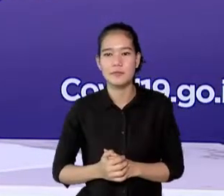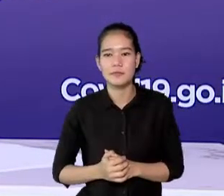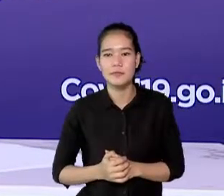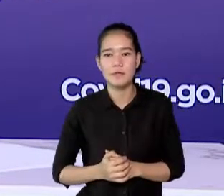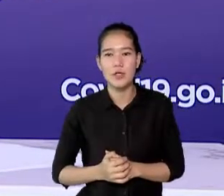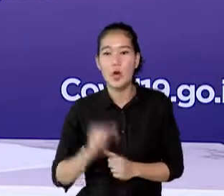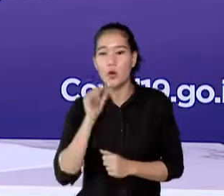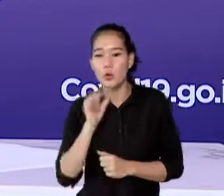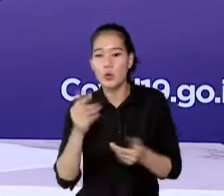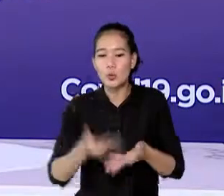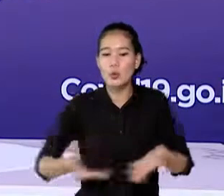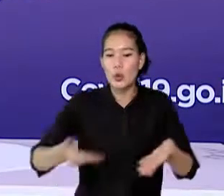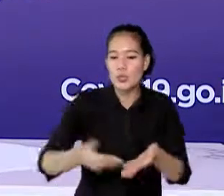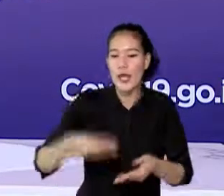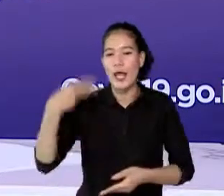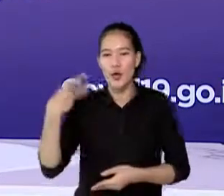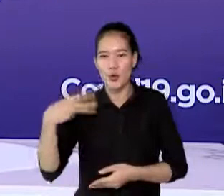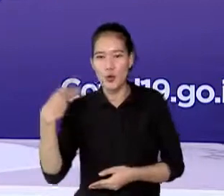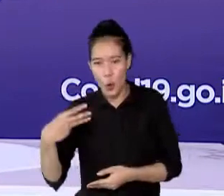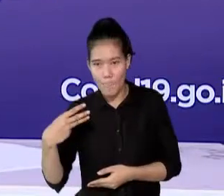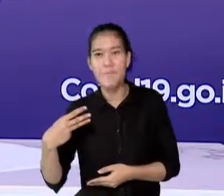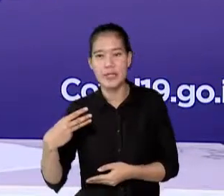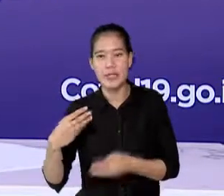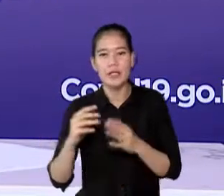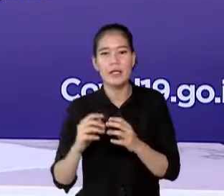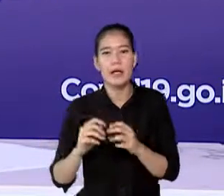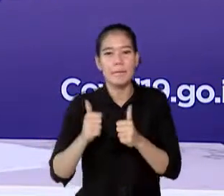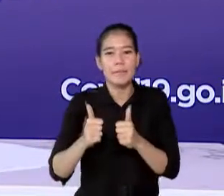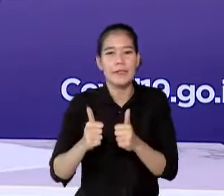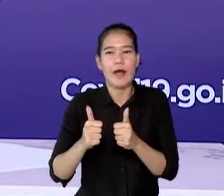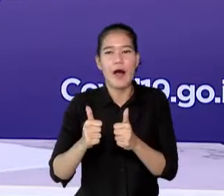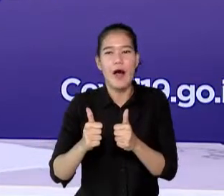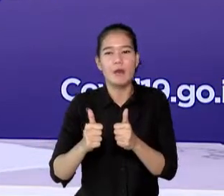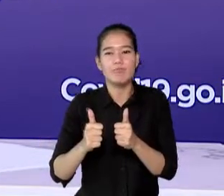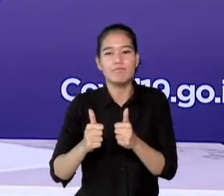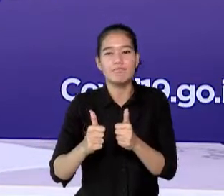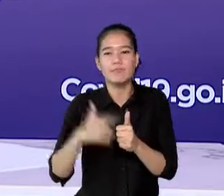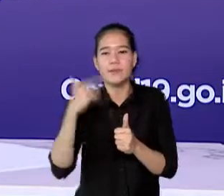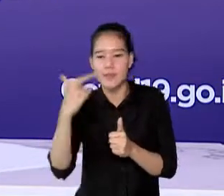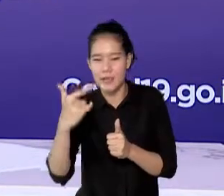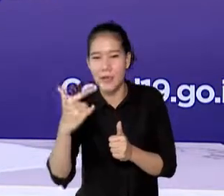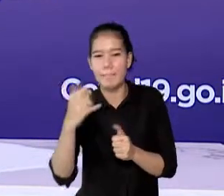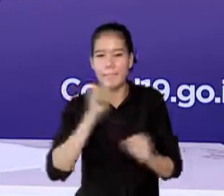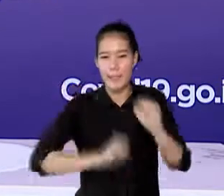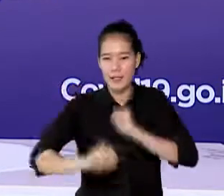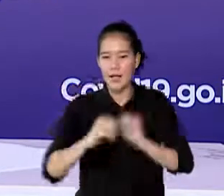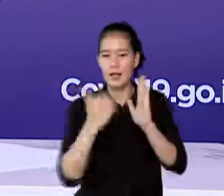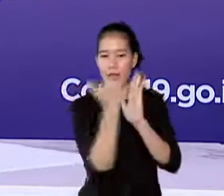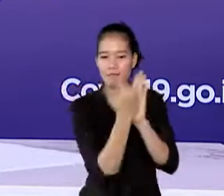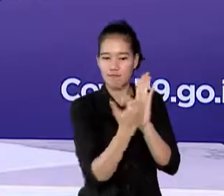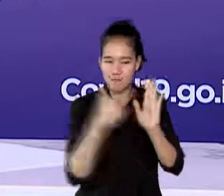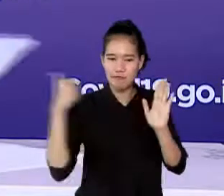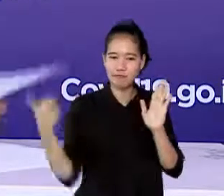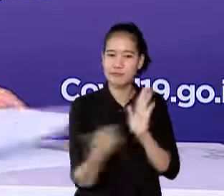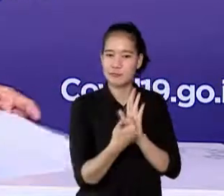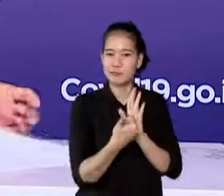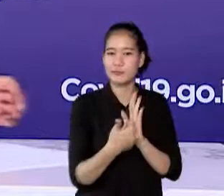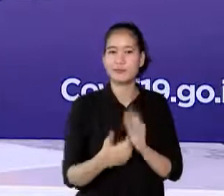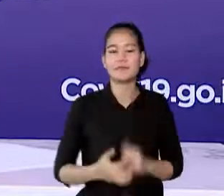economic sectors who are obliged to carry out the health protocols with utmost